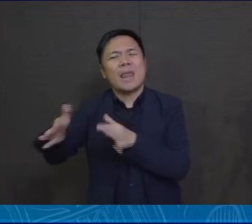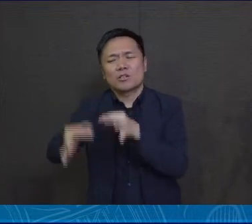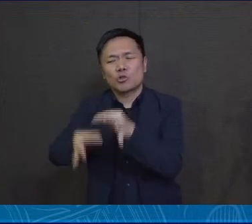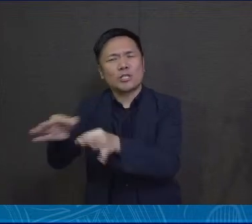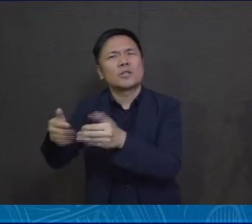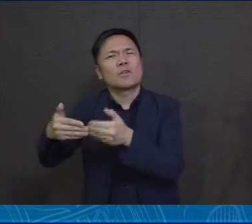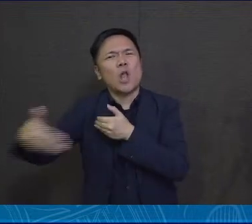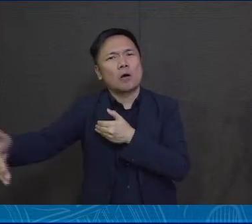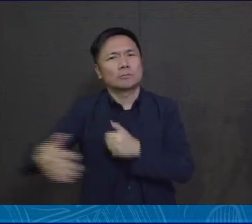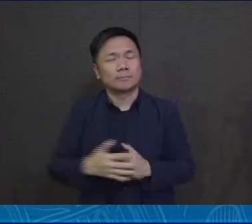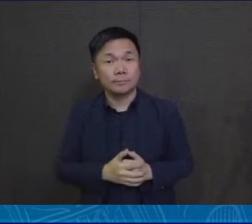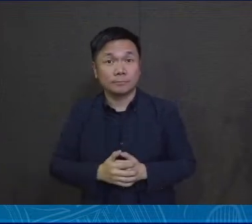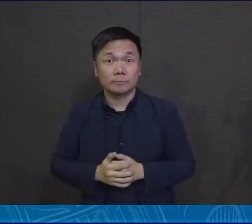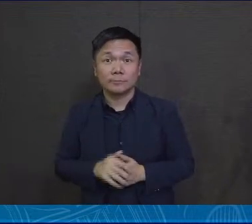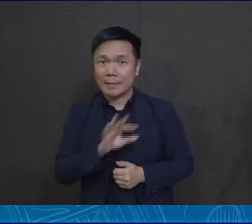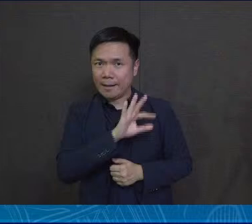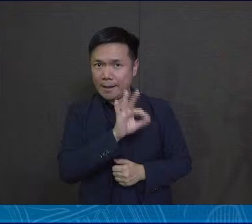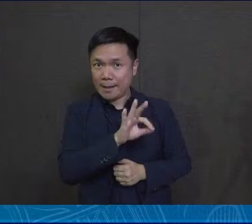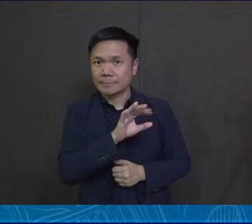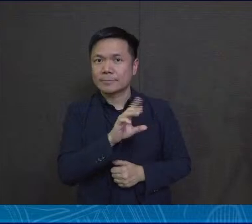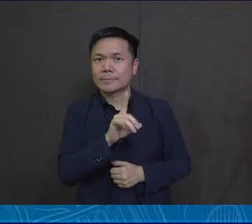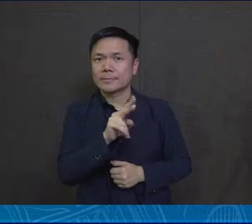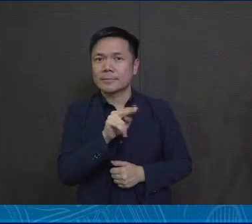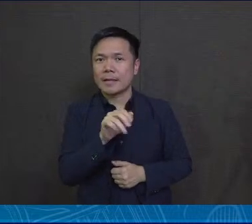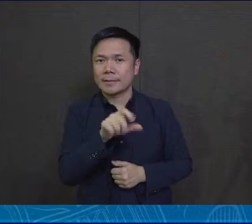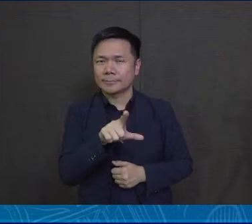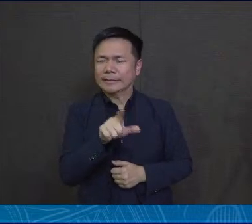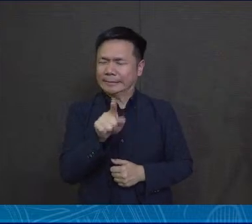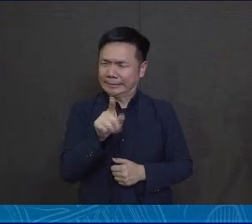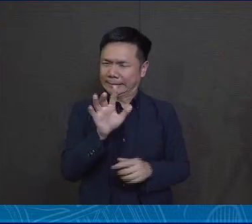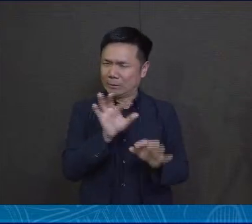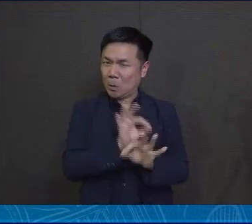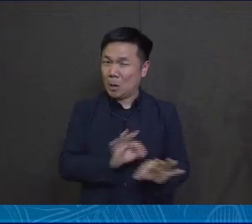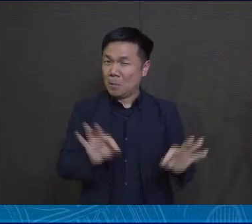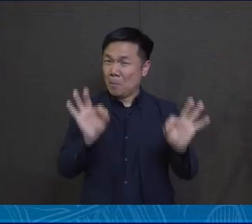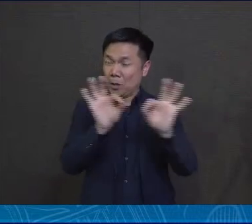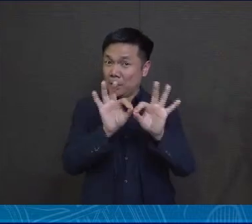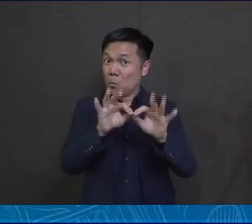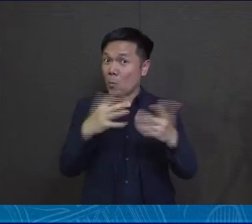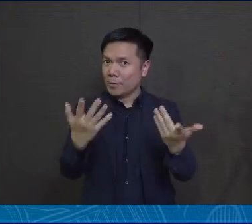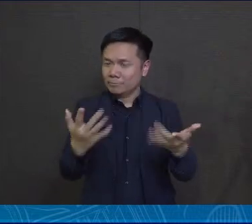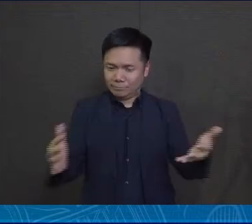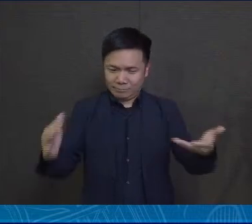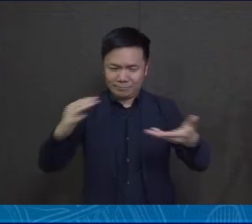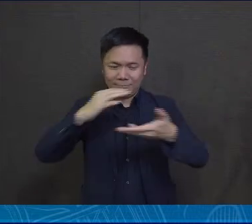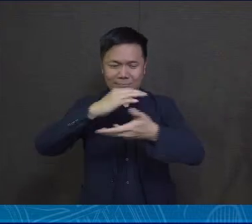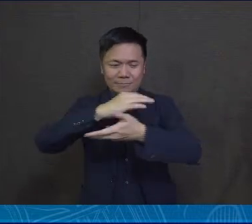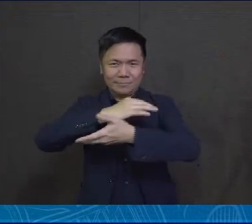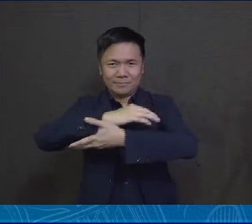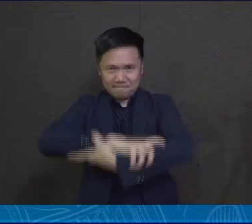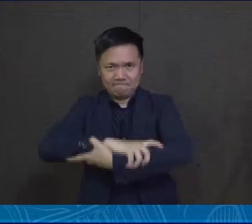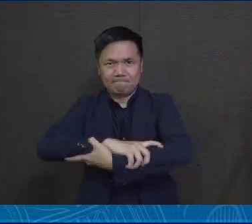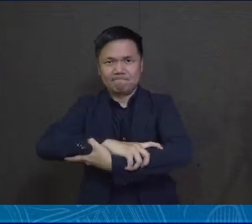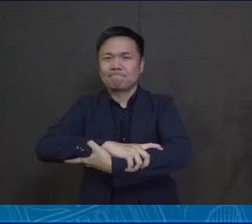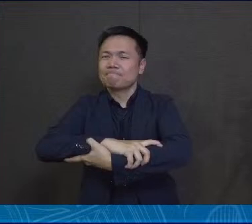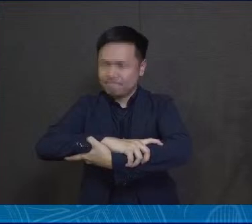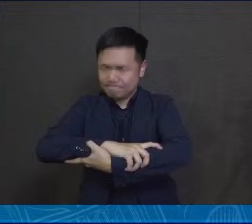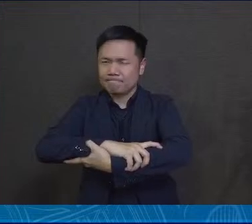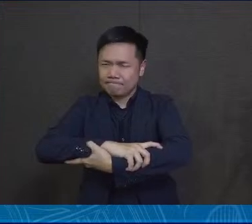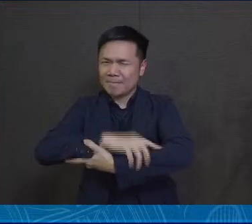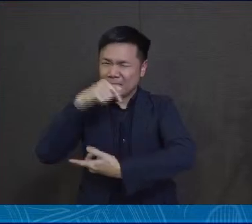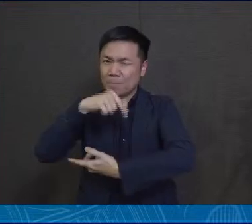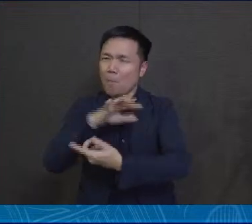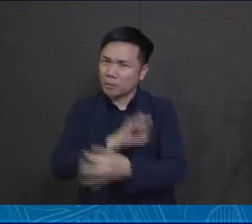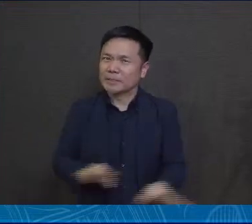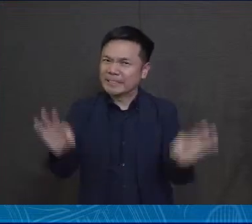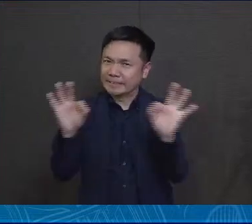question. So yes, collaboration is the key word there that is going to be consistent throughout